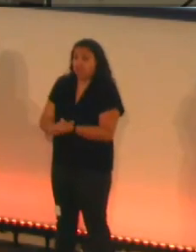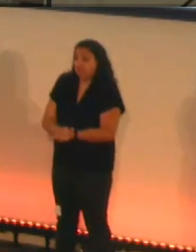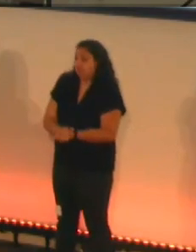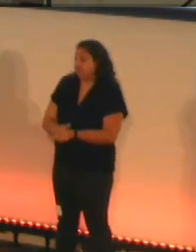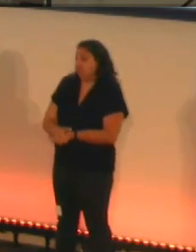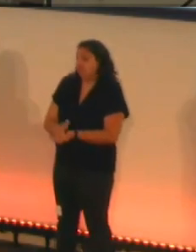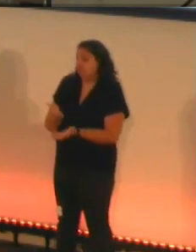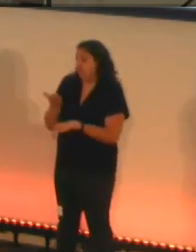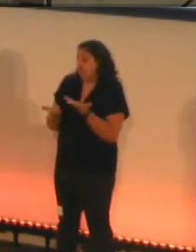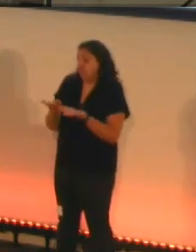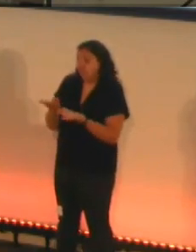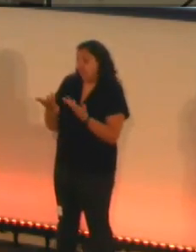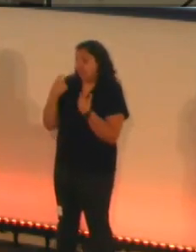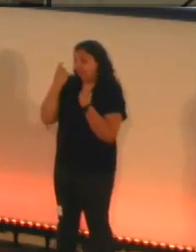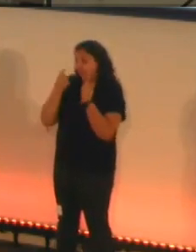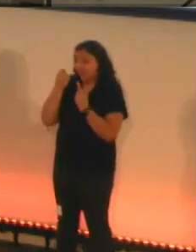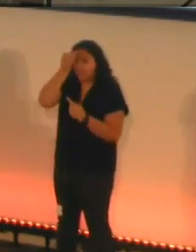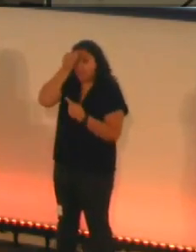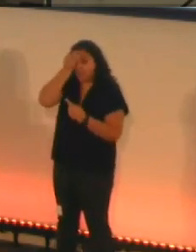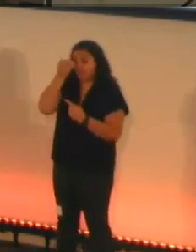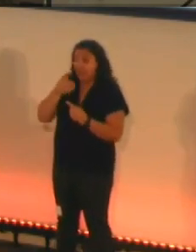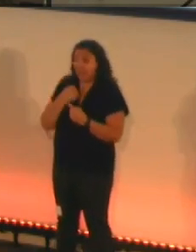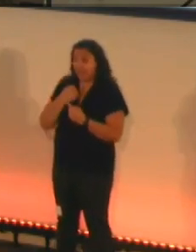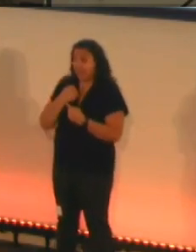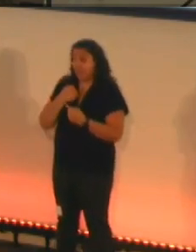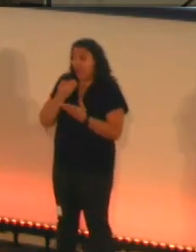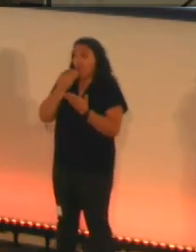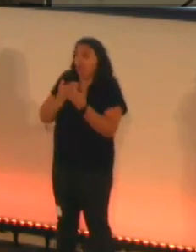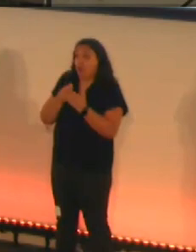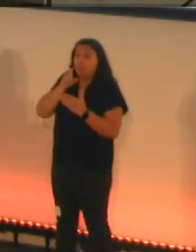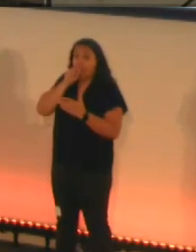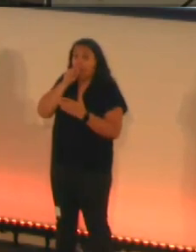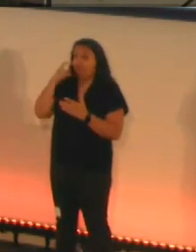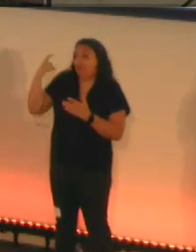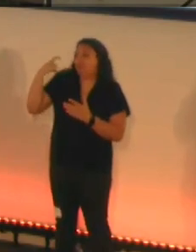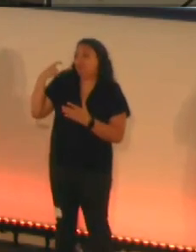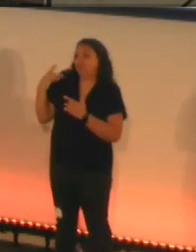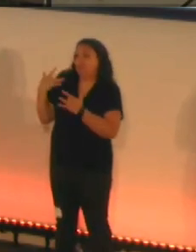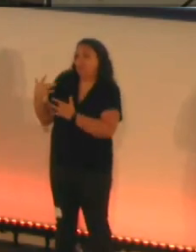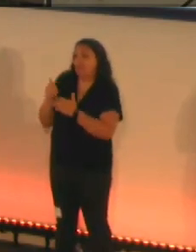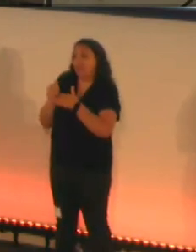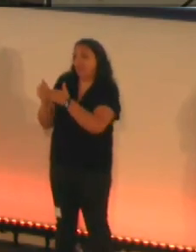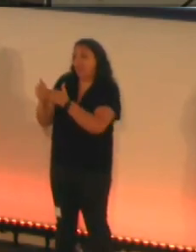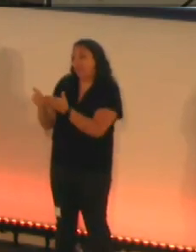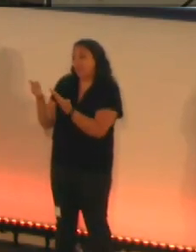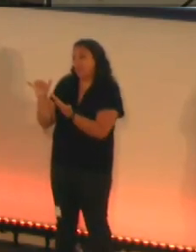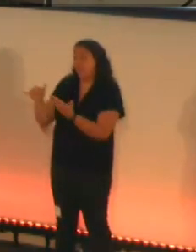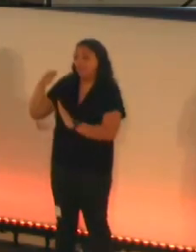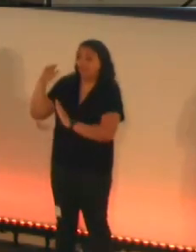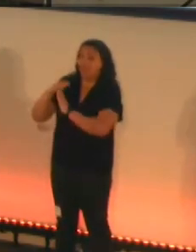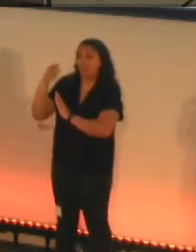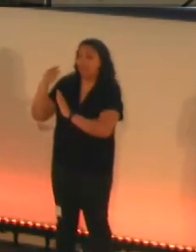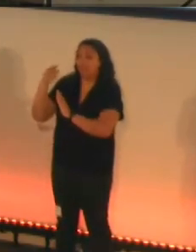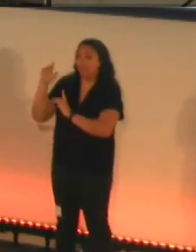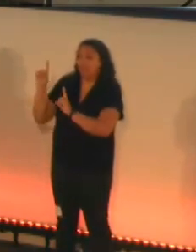a understanding that pirates have really good parrots that guide them around. And that's the top companion to